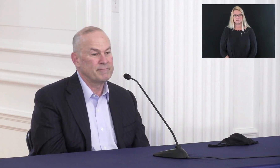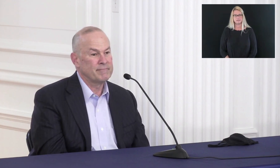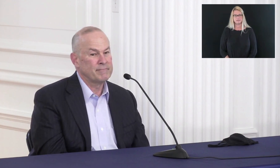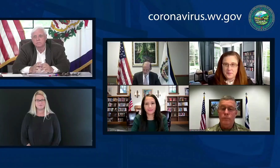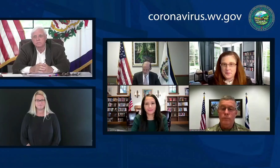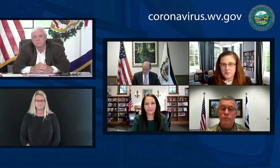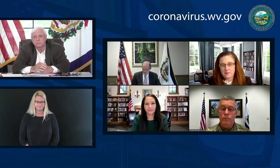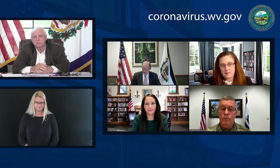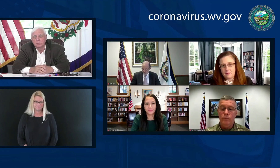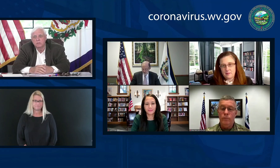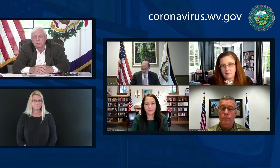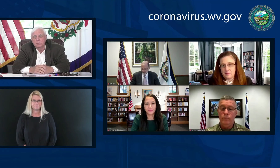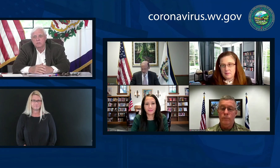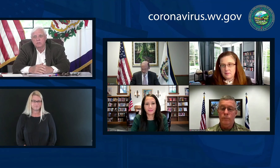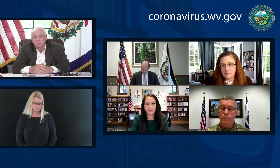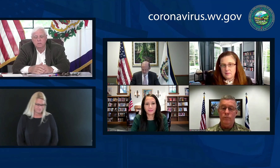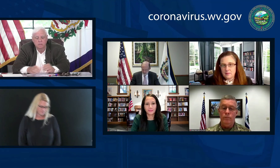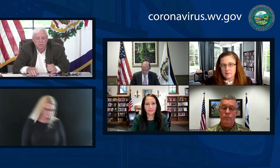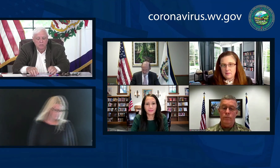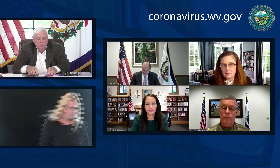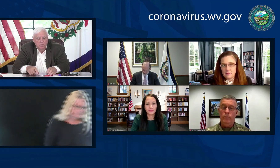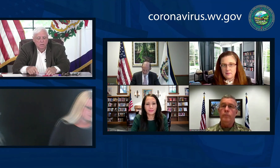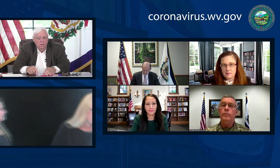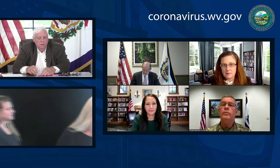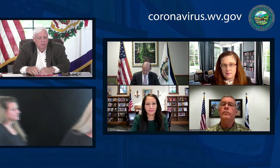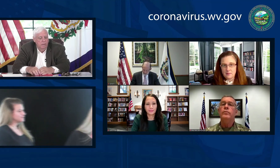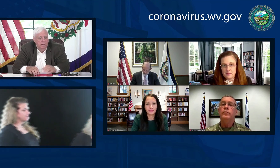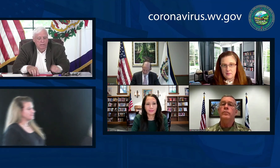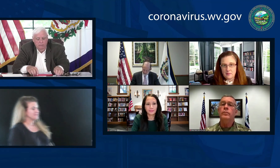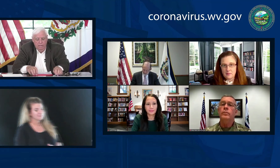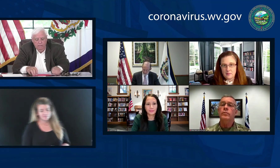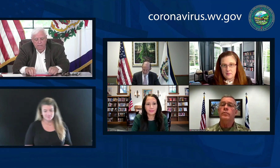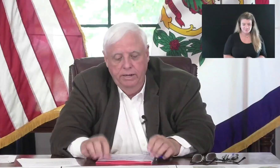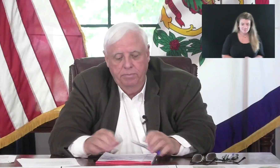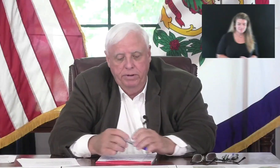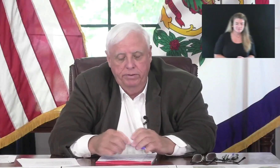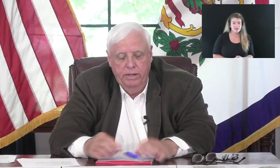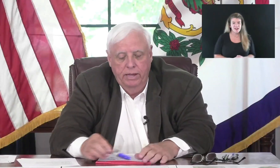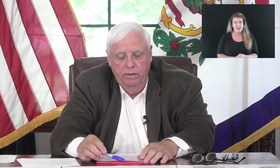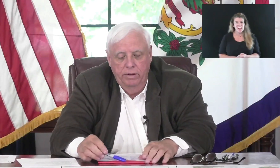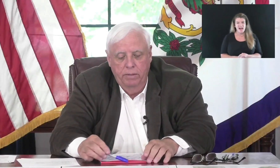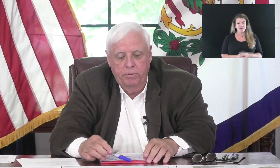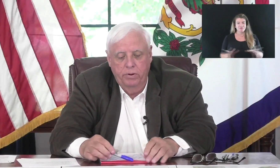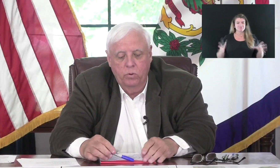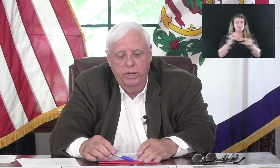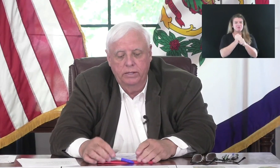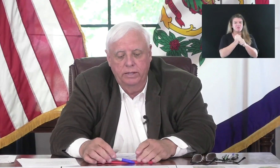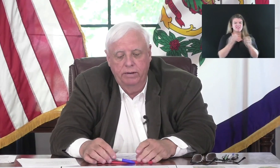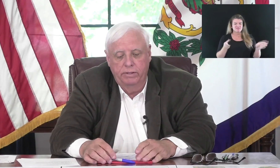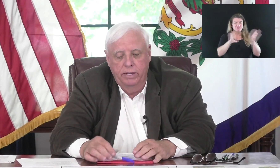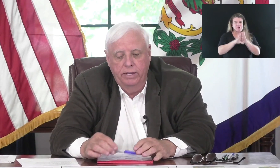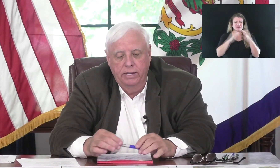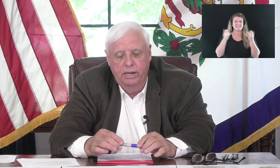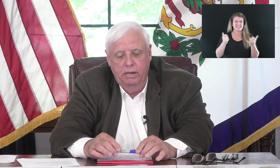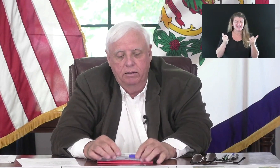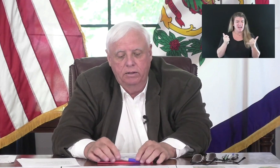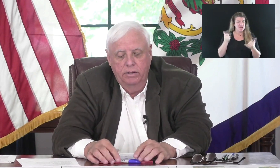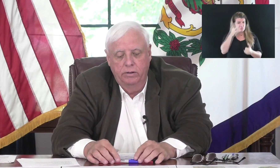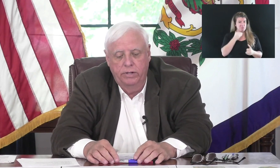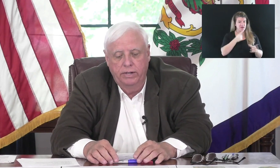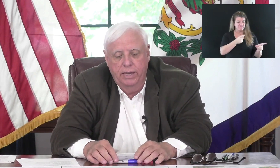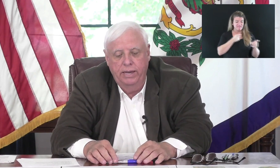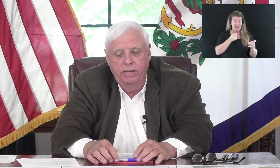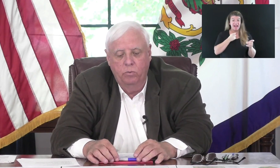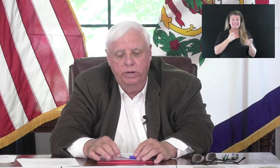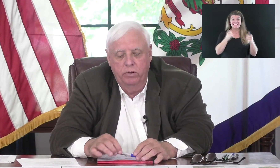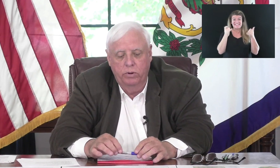All right. you, Joe. Governor, back to you. Okay. I'll, I'll end it up and everything. I'll end it up pretty quickly and everything. Uh, you